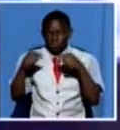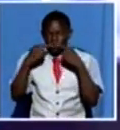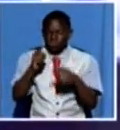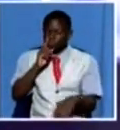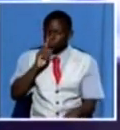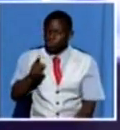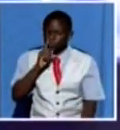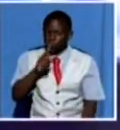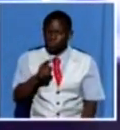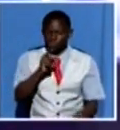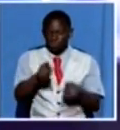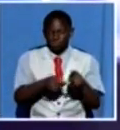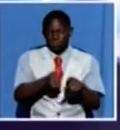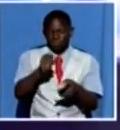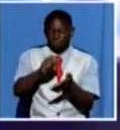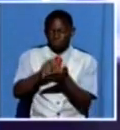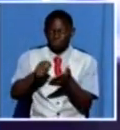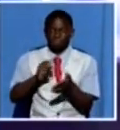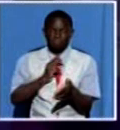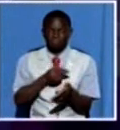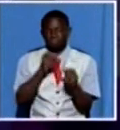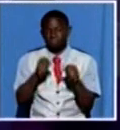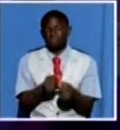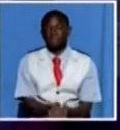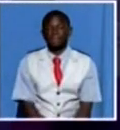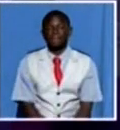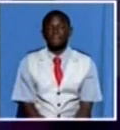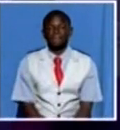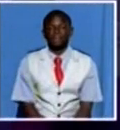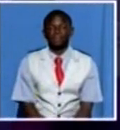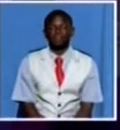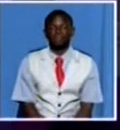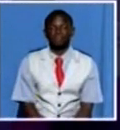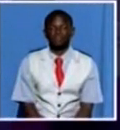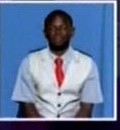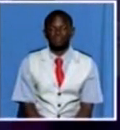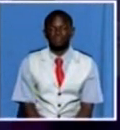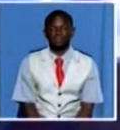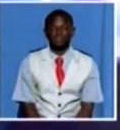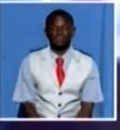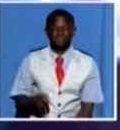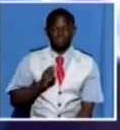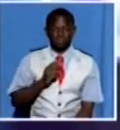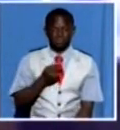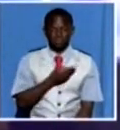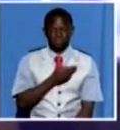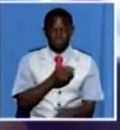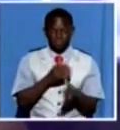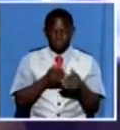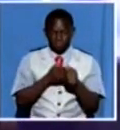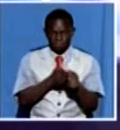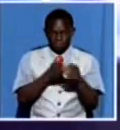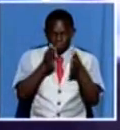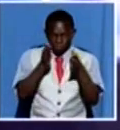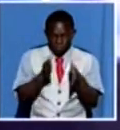as leaders and as citizens, before you take any news out to the public, you need to verify. I need to